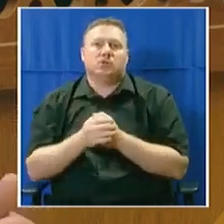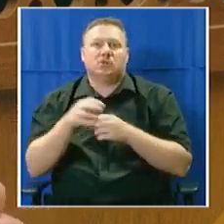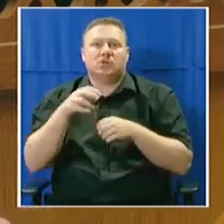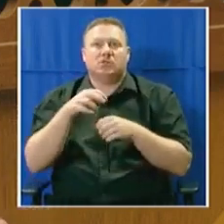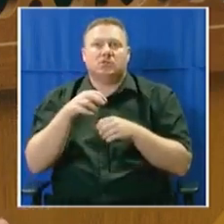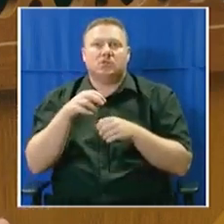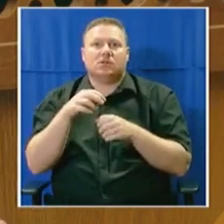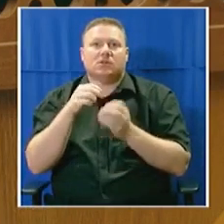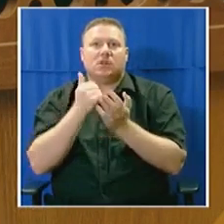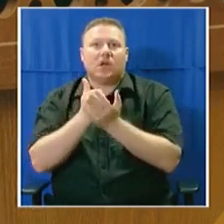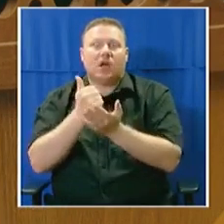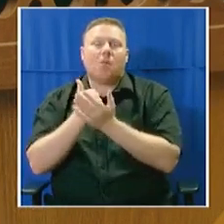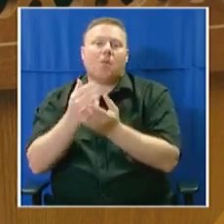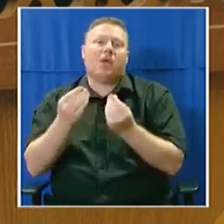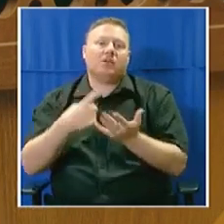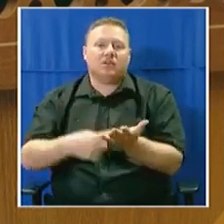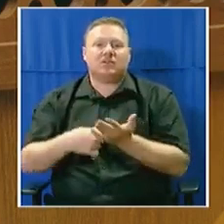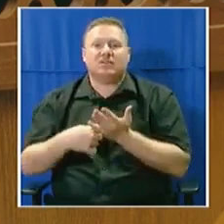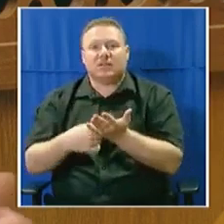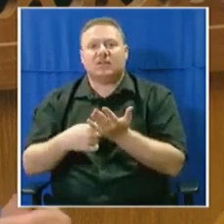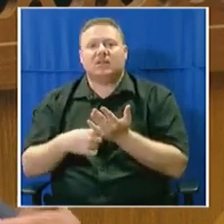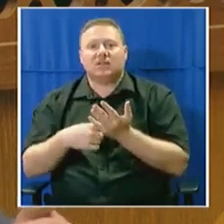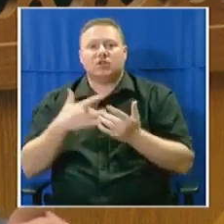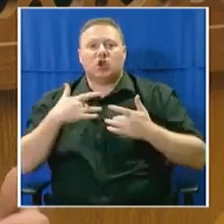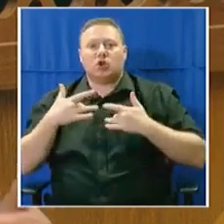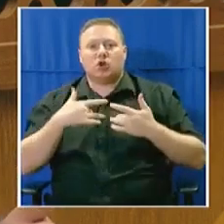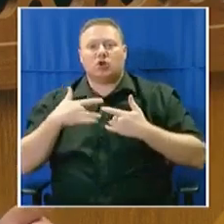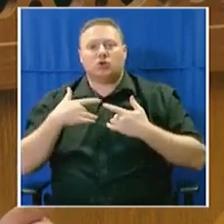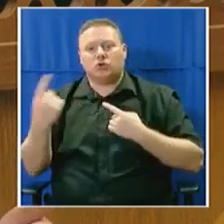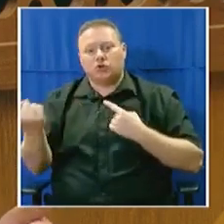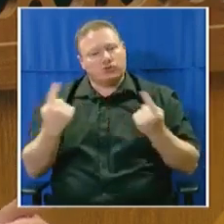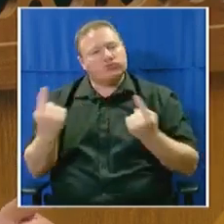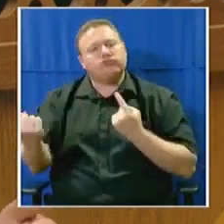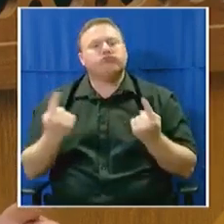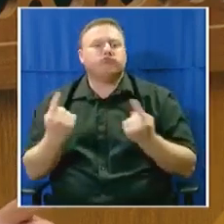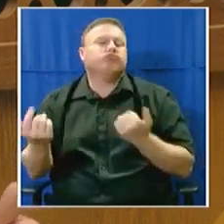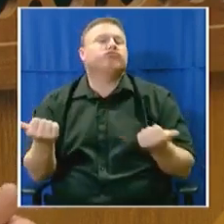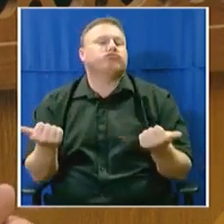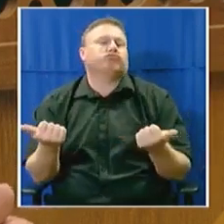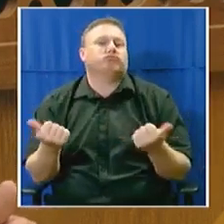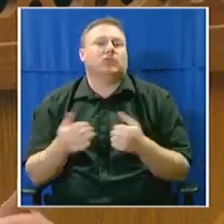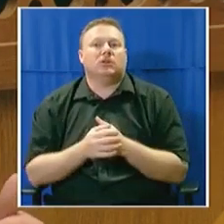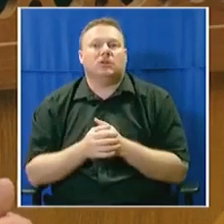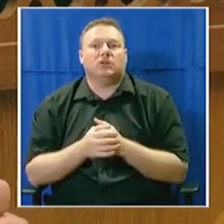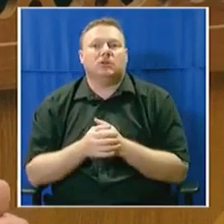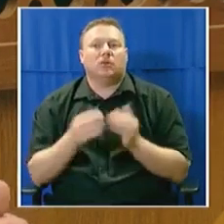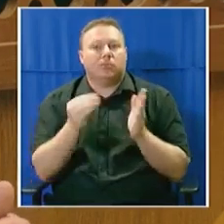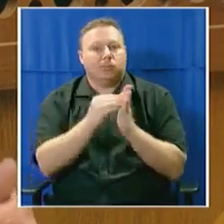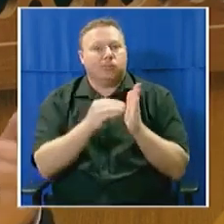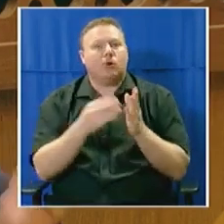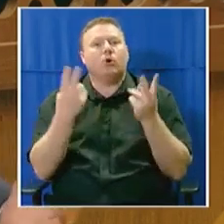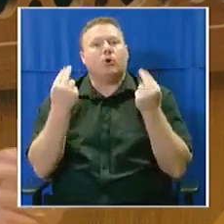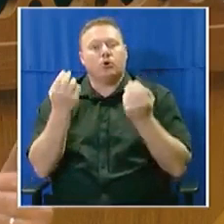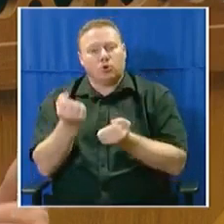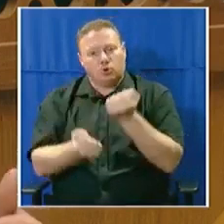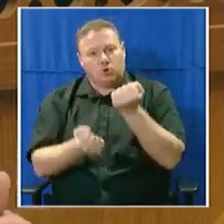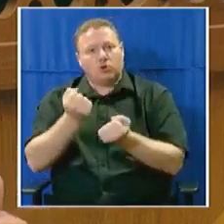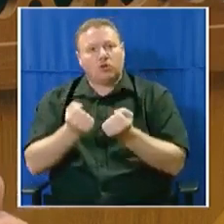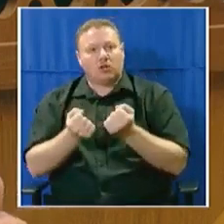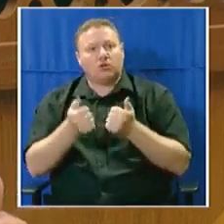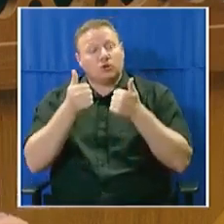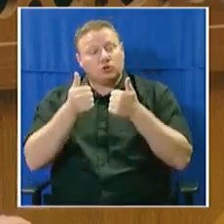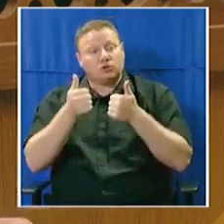discuss matters of mutual concern. And lastly, we welcome the appointment of the new judges. We are concerned, as is also pointed